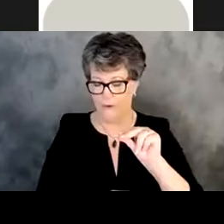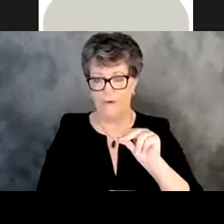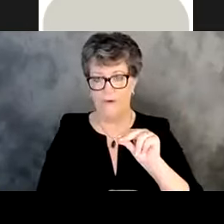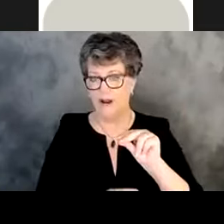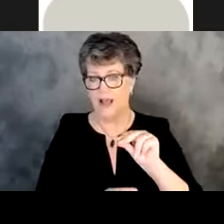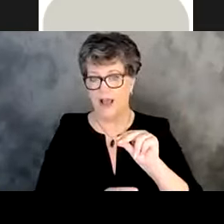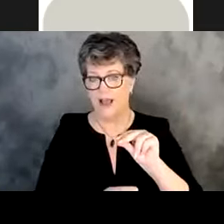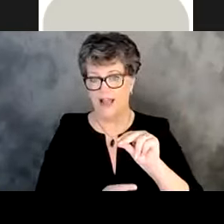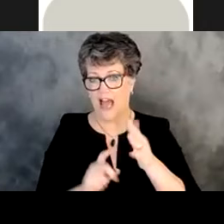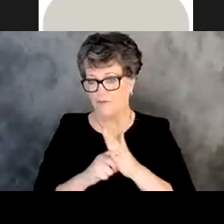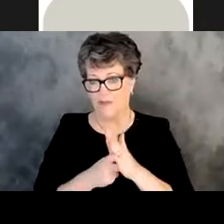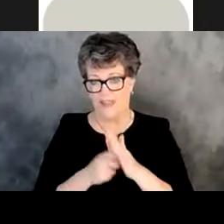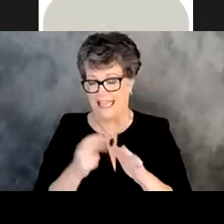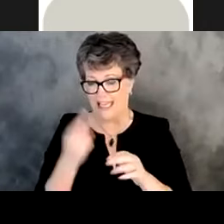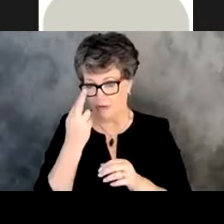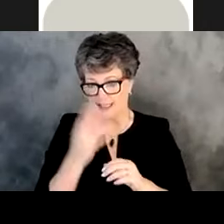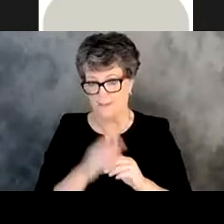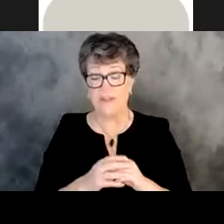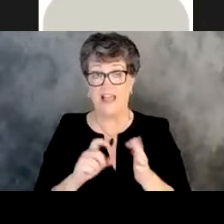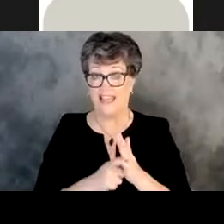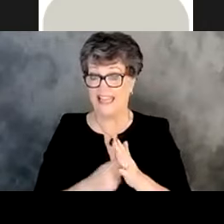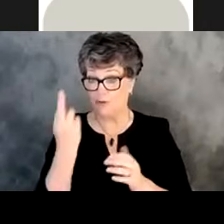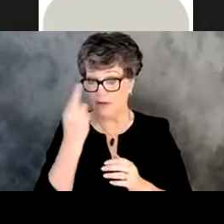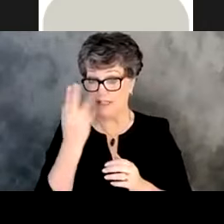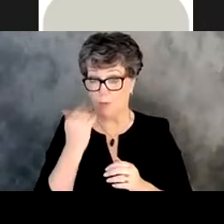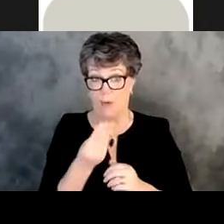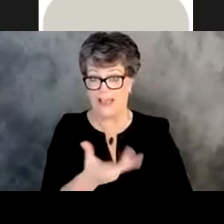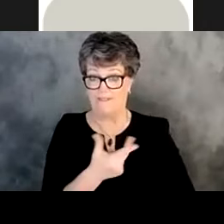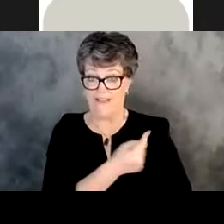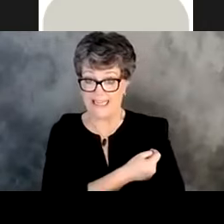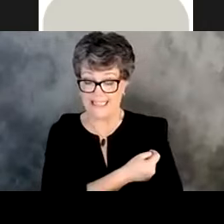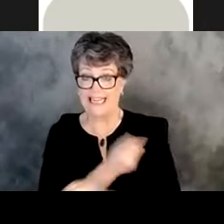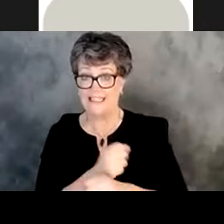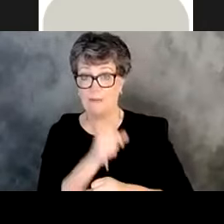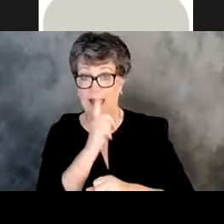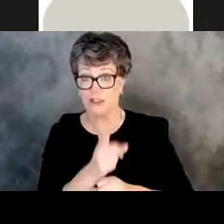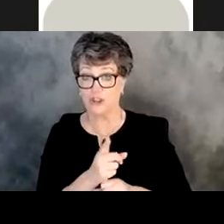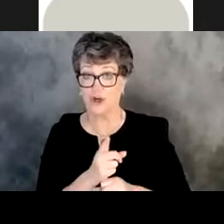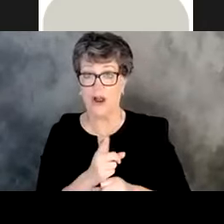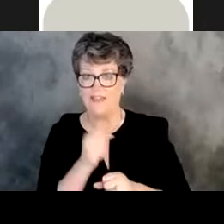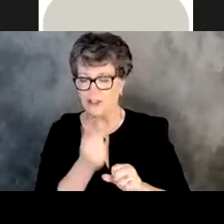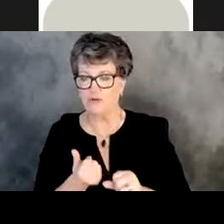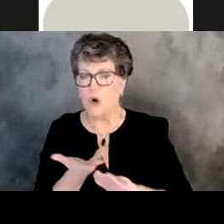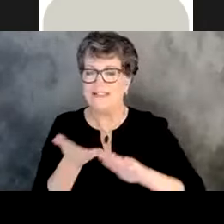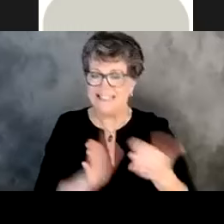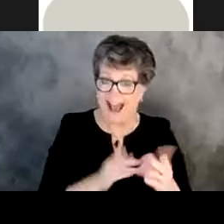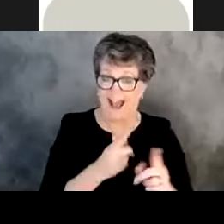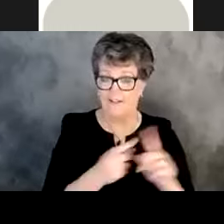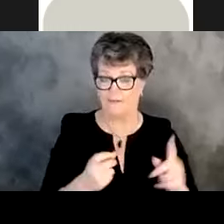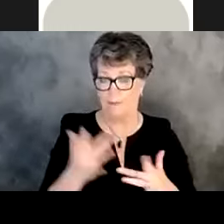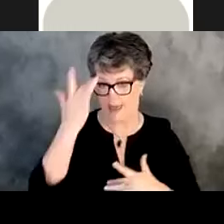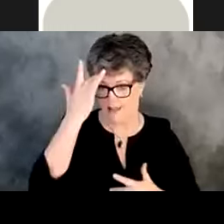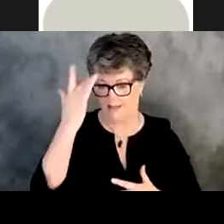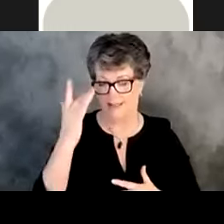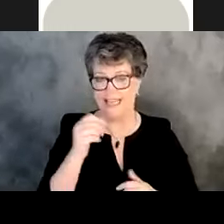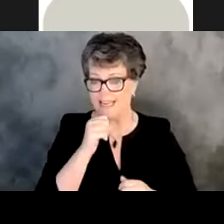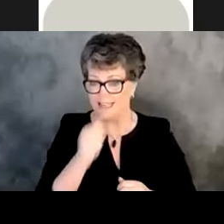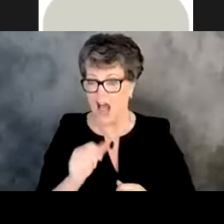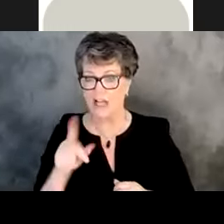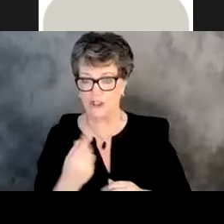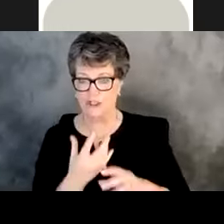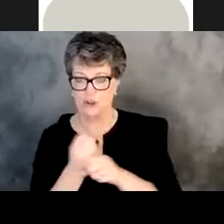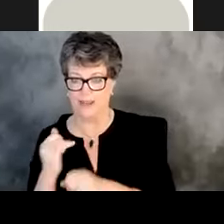reason why we give it. The key reason why we give a vaccine is to make sure that someone's not dying from that illness. When we went back and showed the